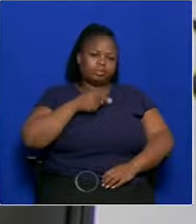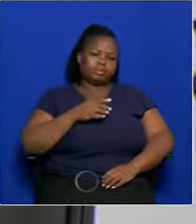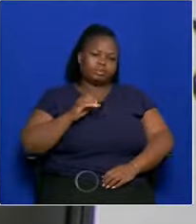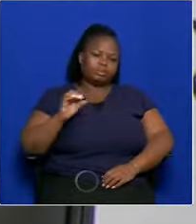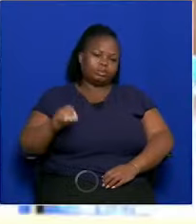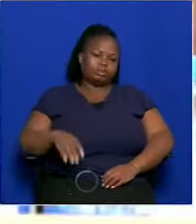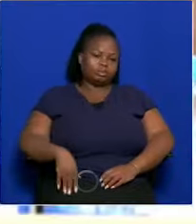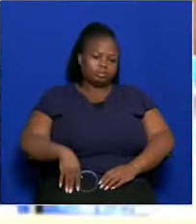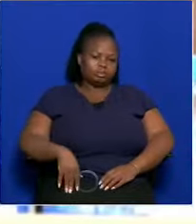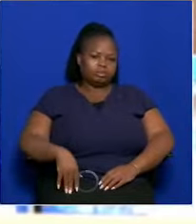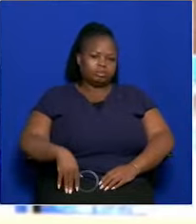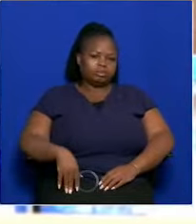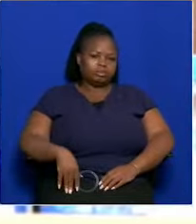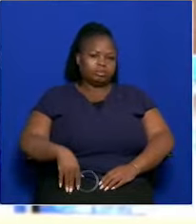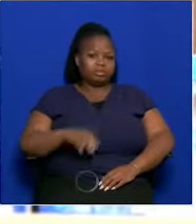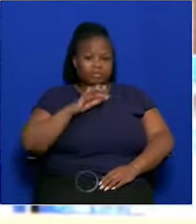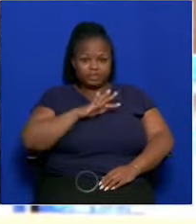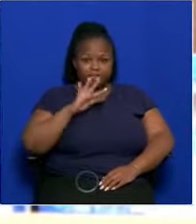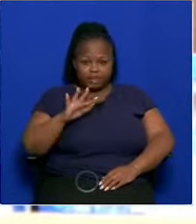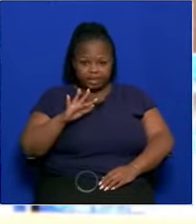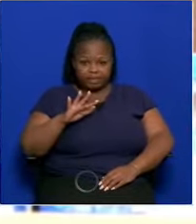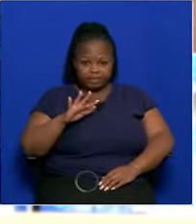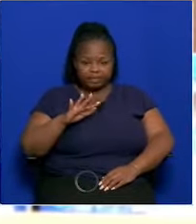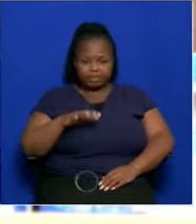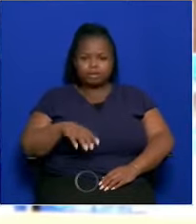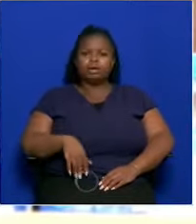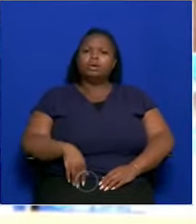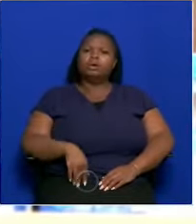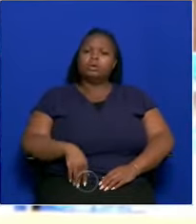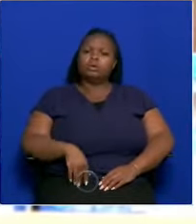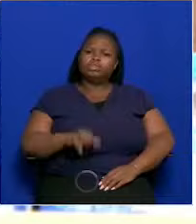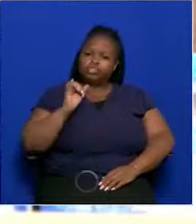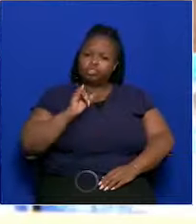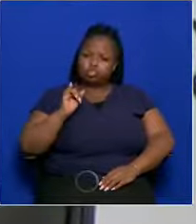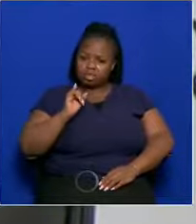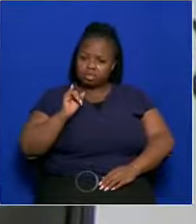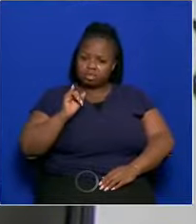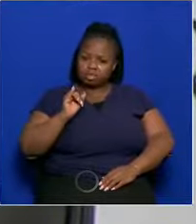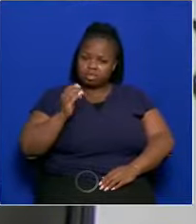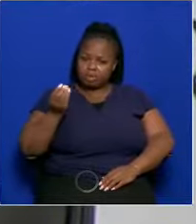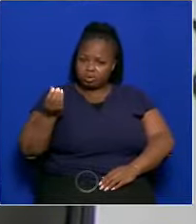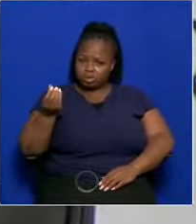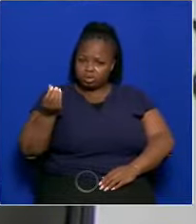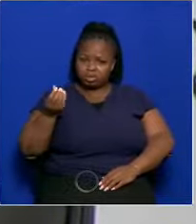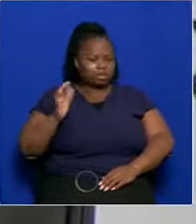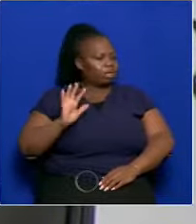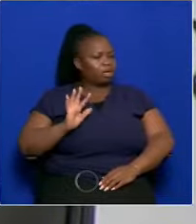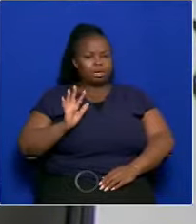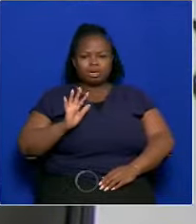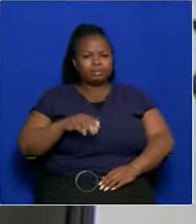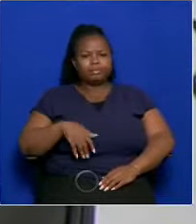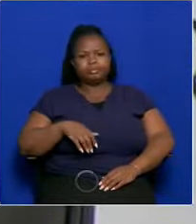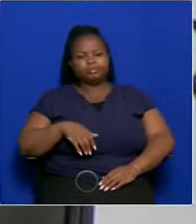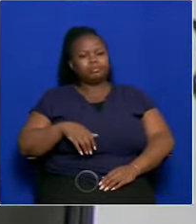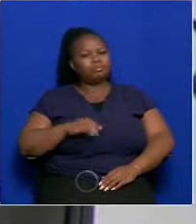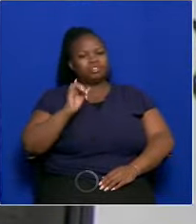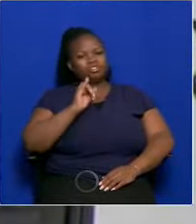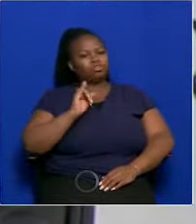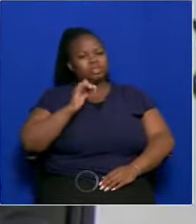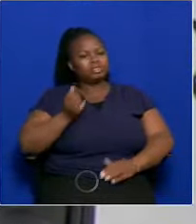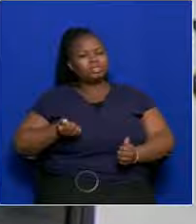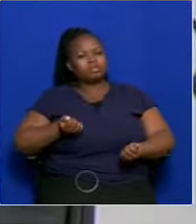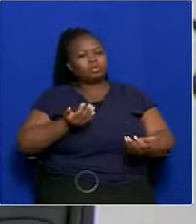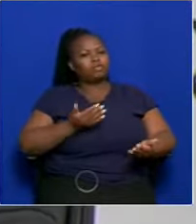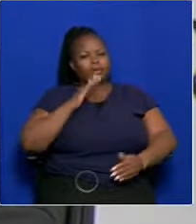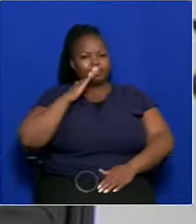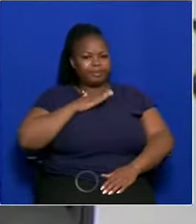saying. 55? Yes. Was that the insurer's amount? No, not insurance. Insurance didn't offer anything. Our insurance